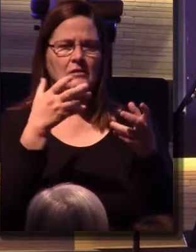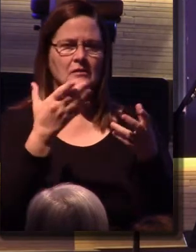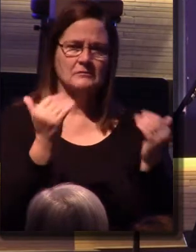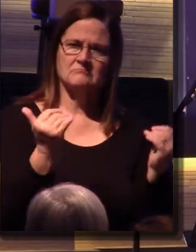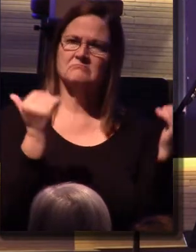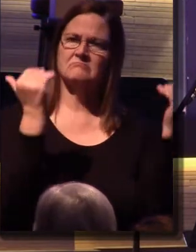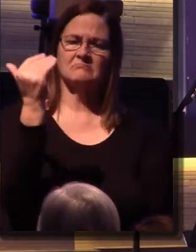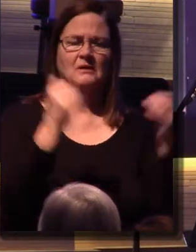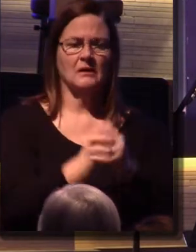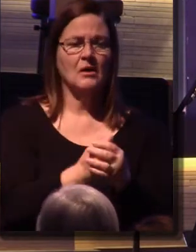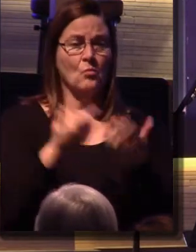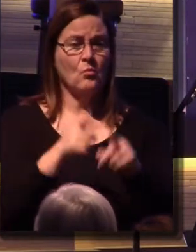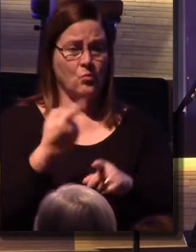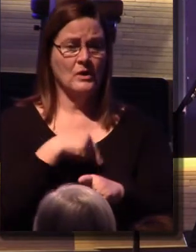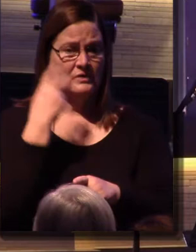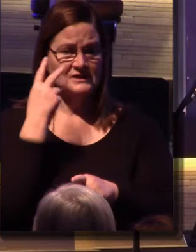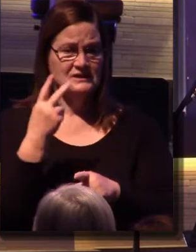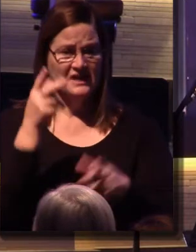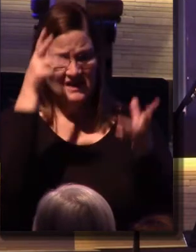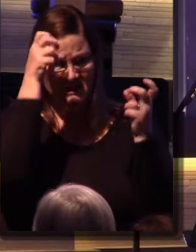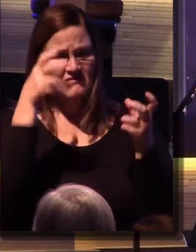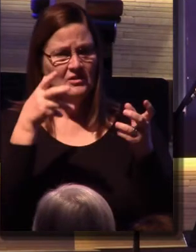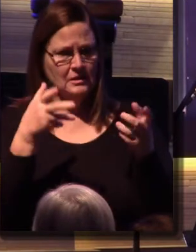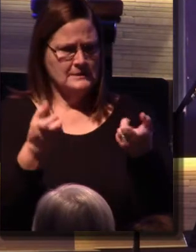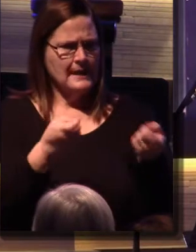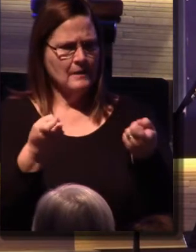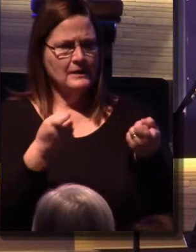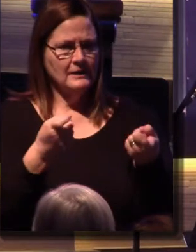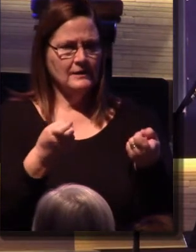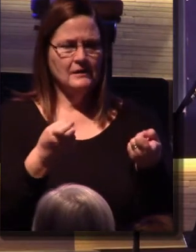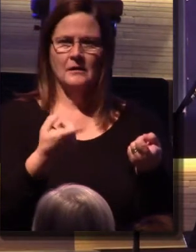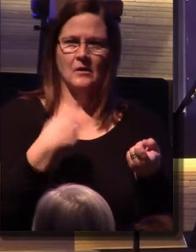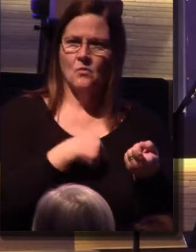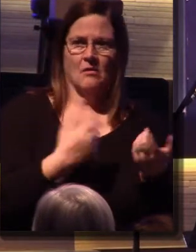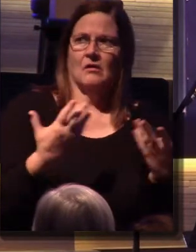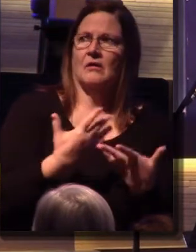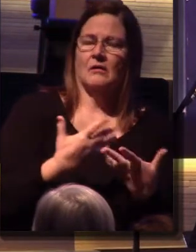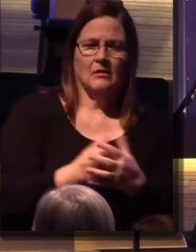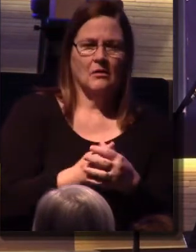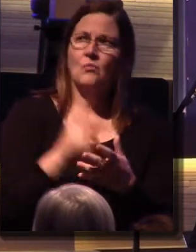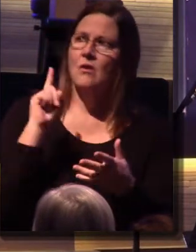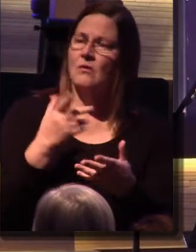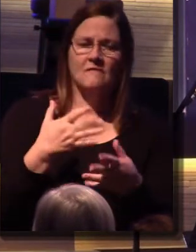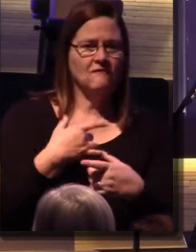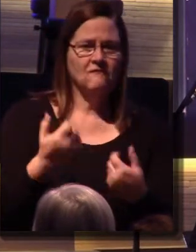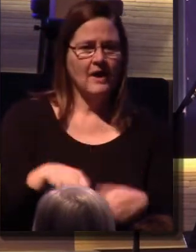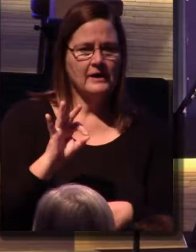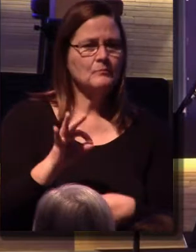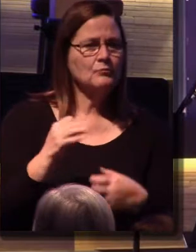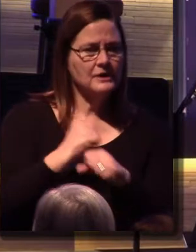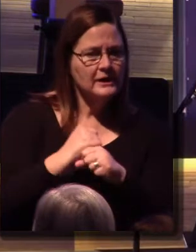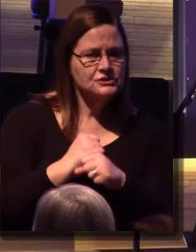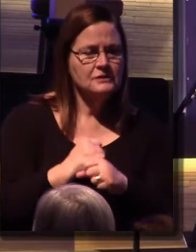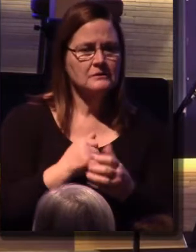up, and when we see them dominating, that causes that same kind of angst. Where are we going to find protection